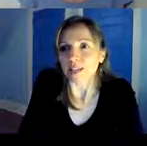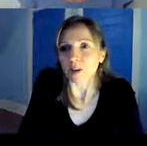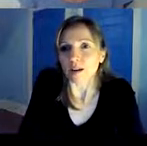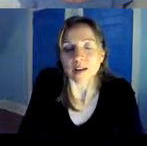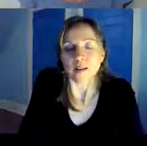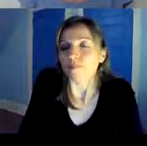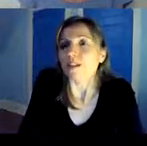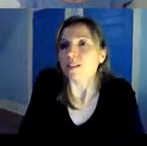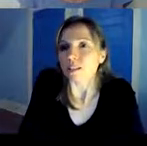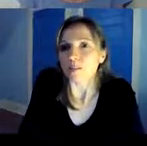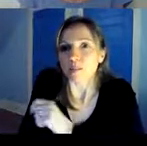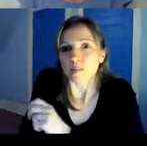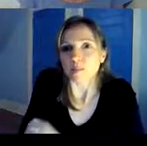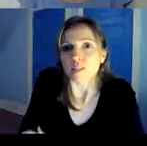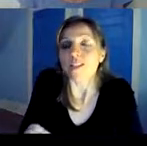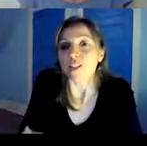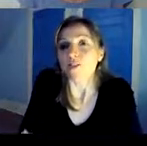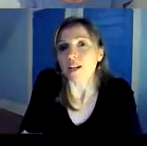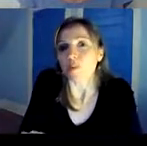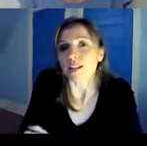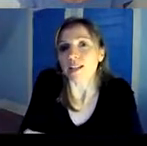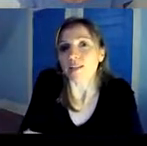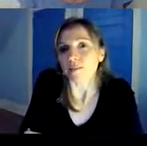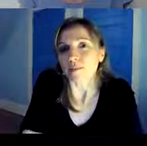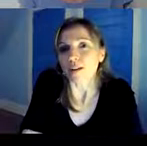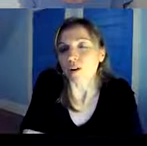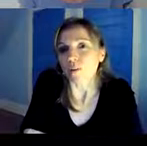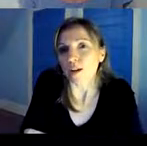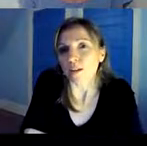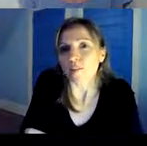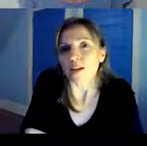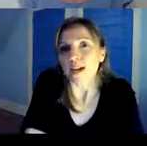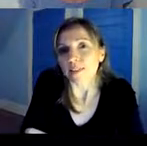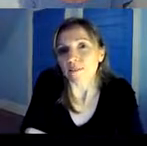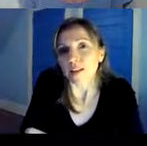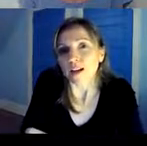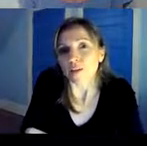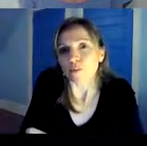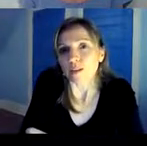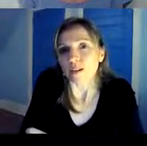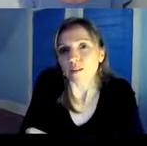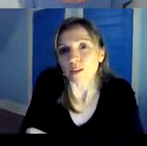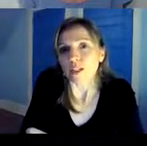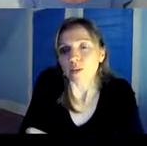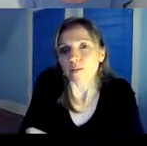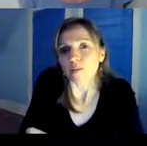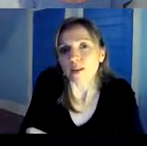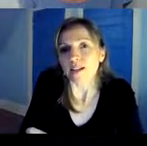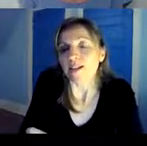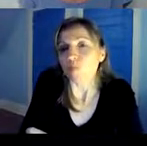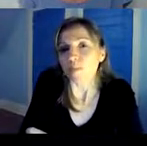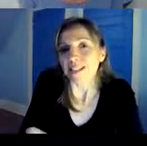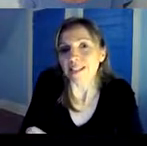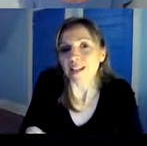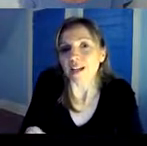umbrella-like seed pot, the seeds with that umbrella-like fluff all around them. And they fly through the air. So it can travel by,